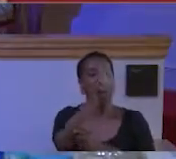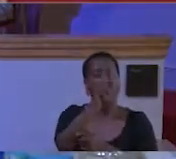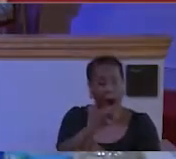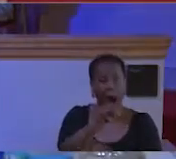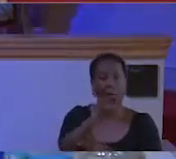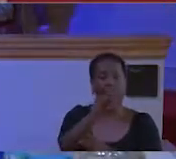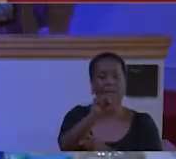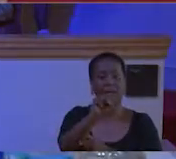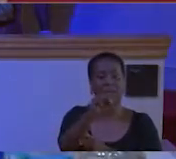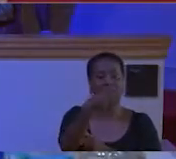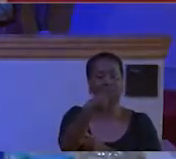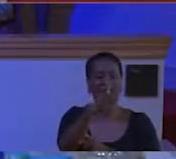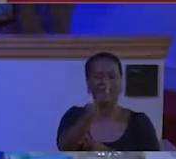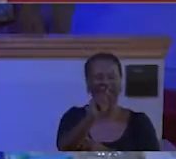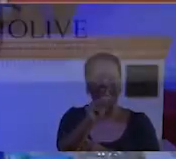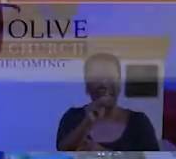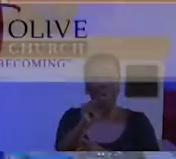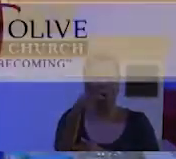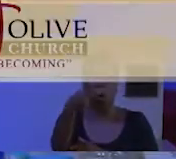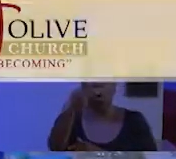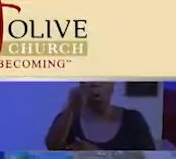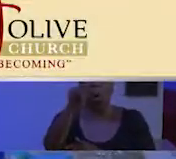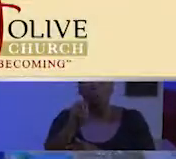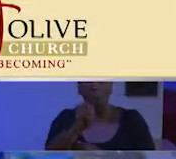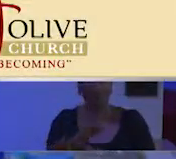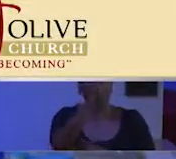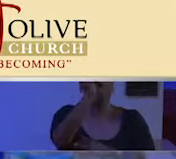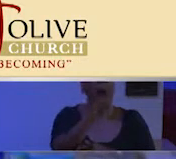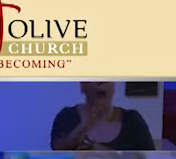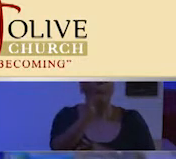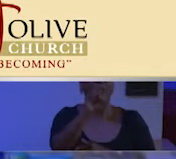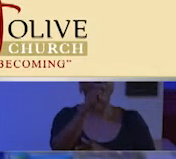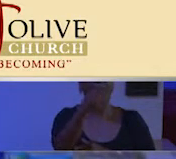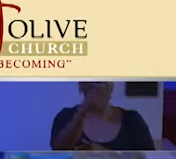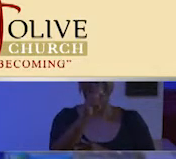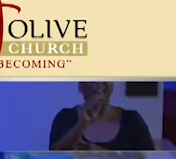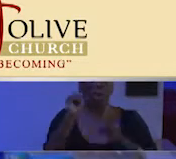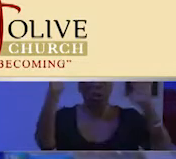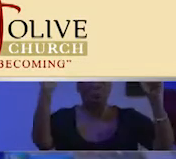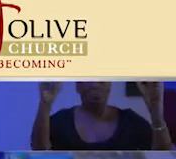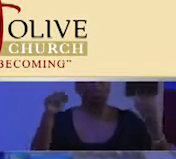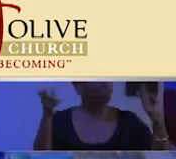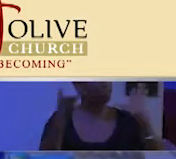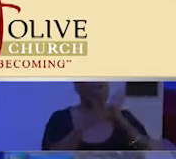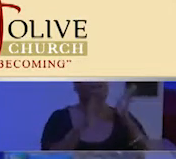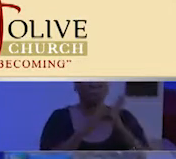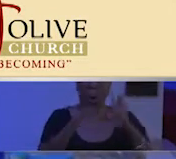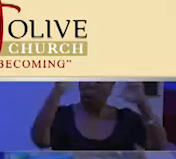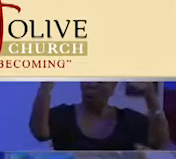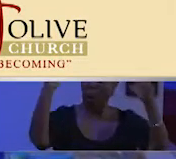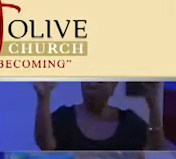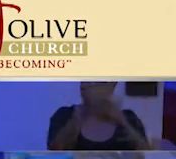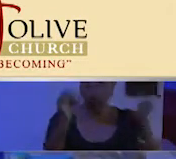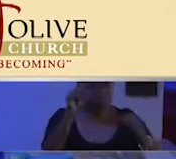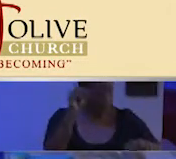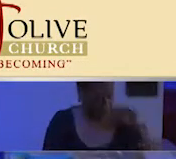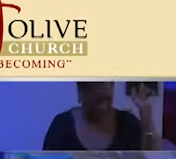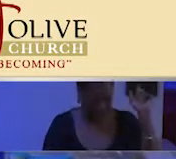and unshaken hope. For our hope for you is